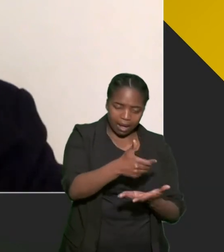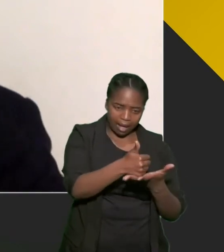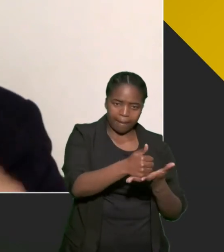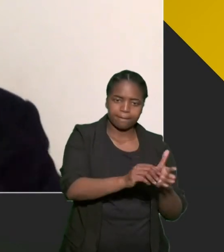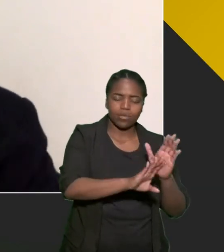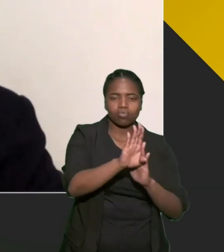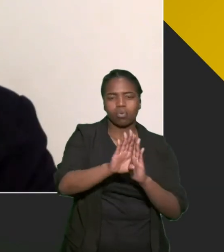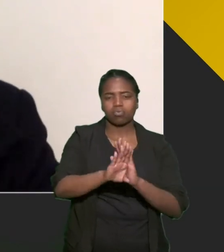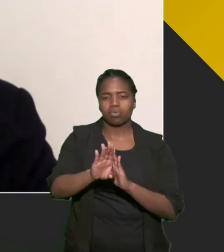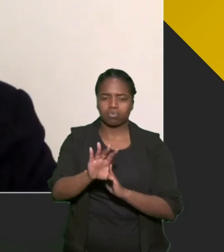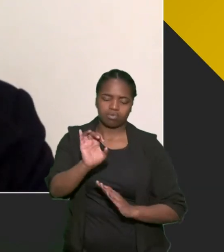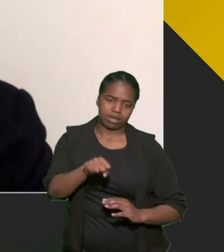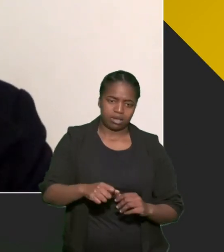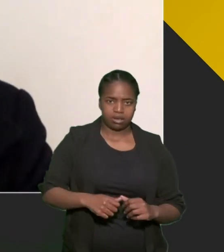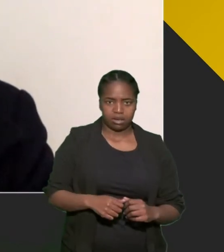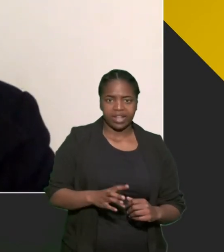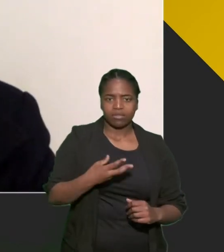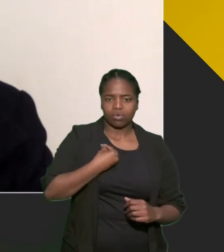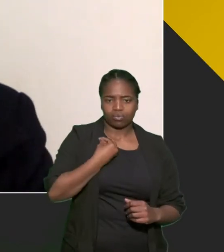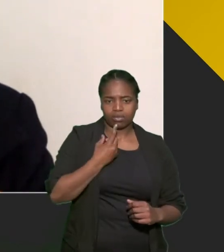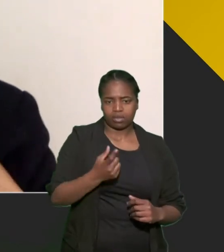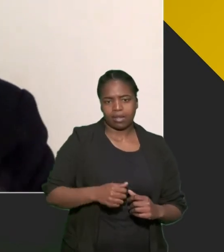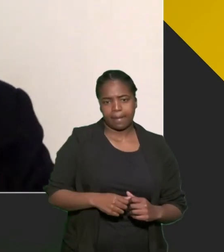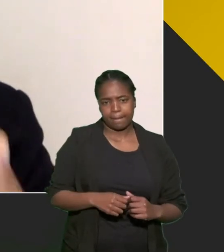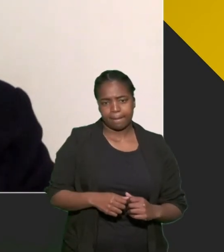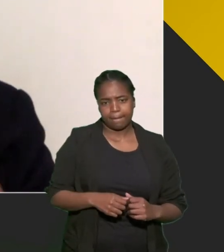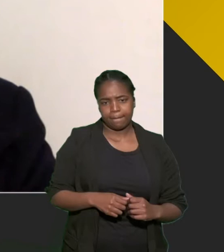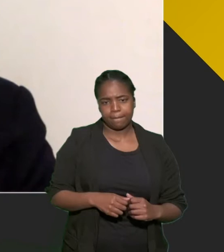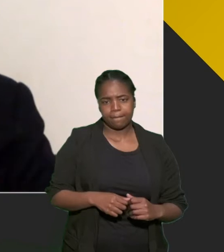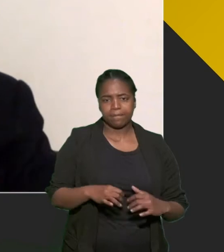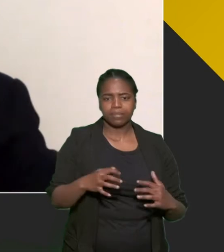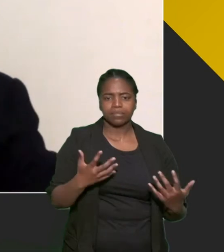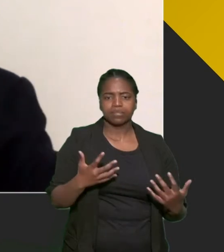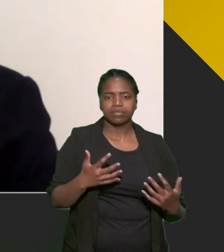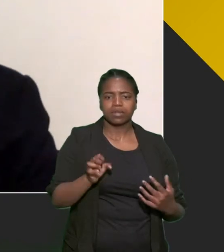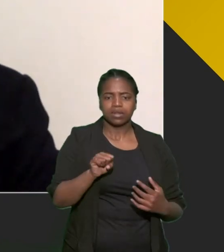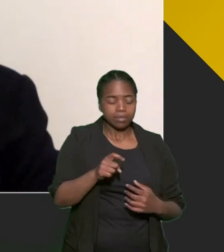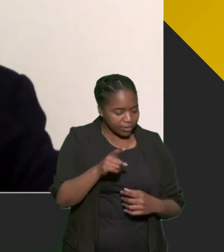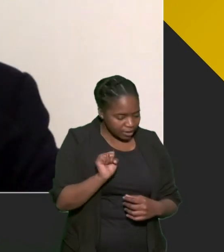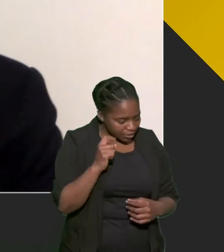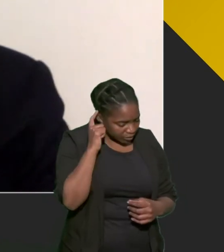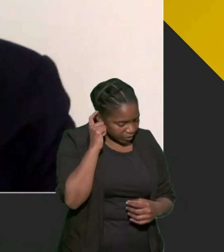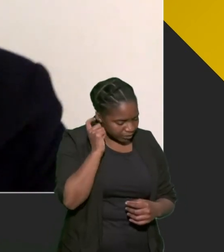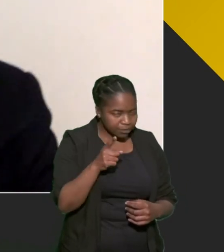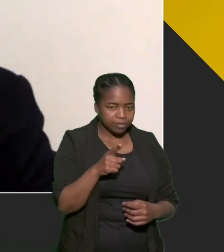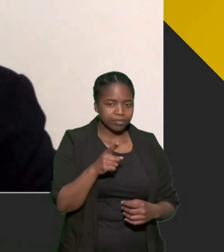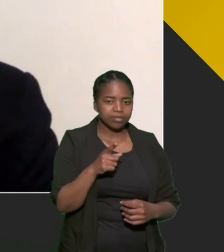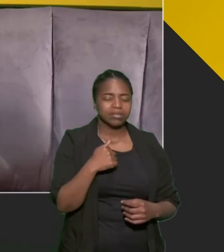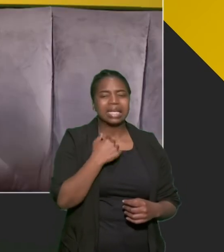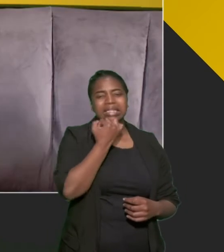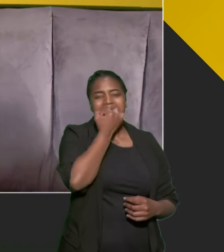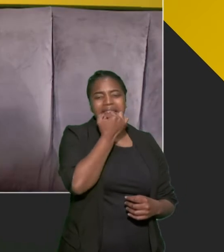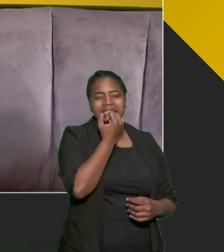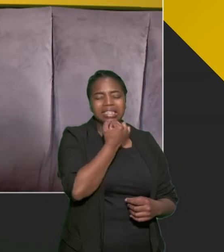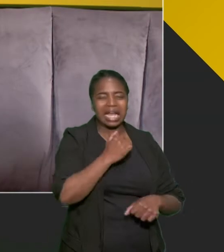want to venture into, particularly if you're a youth member. Kilo. And then the list even goes on and on. Yes, Melody?